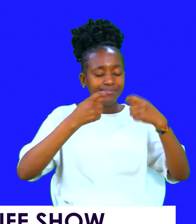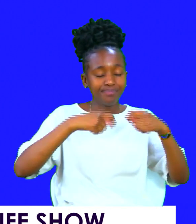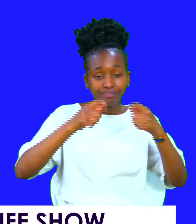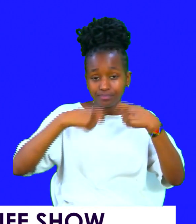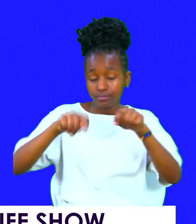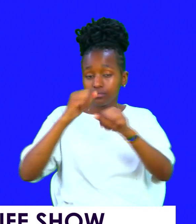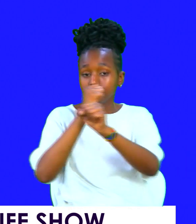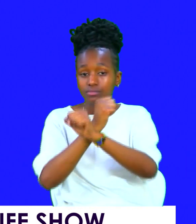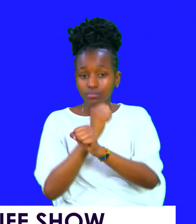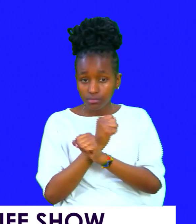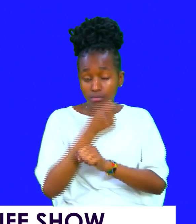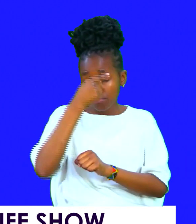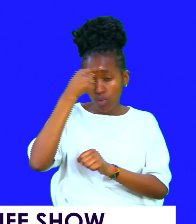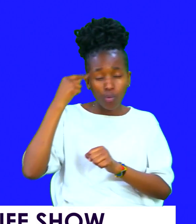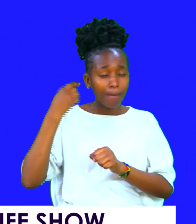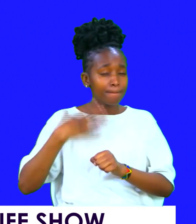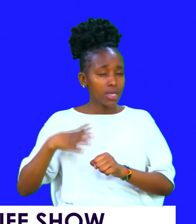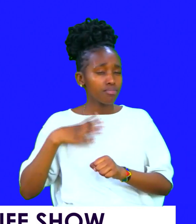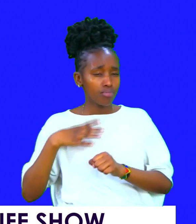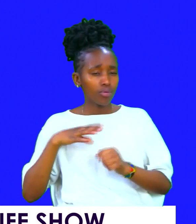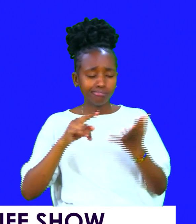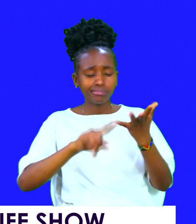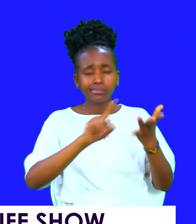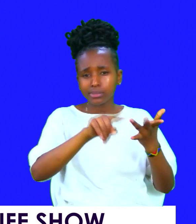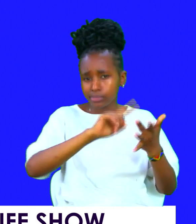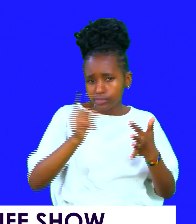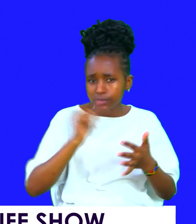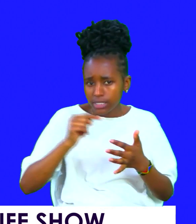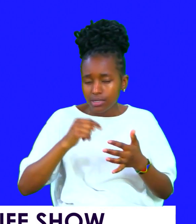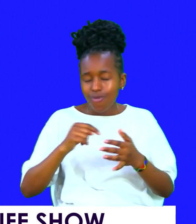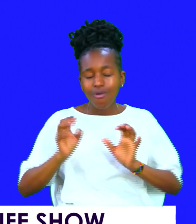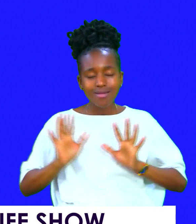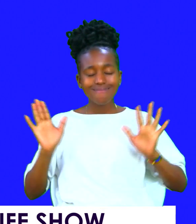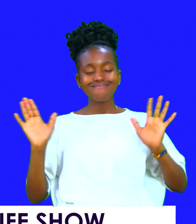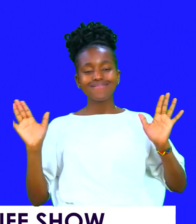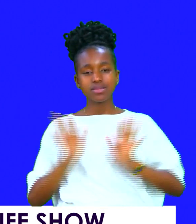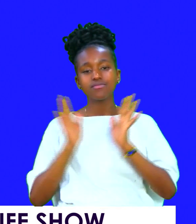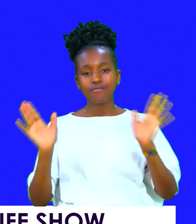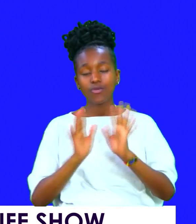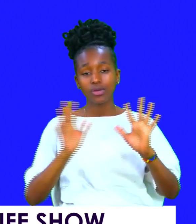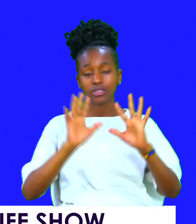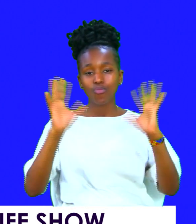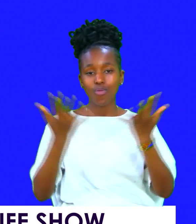These are people who influence the world. I'm looking at people who are great influencers in the world.